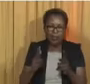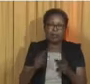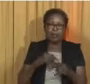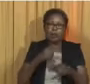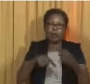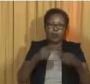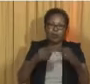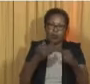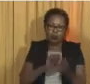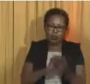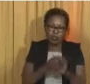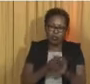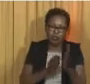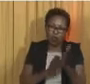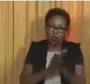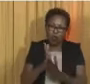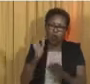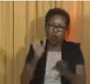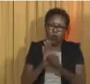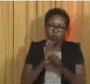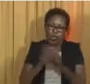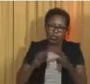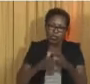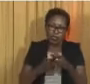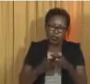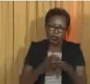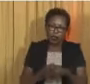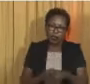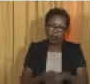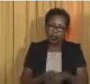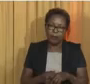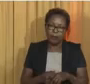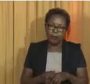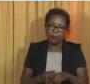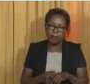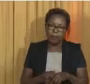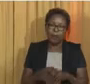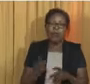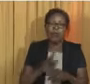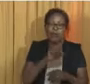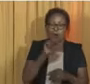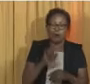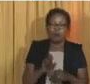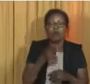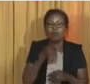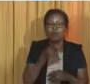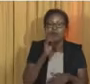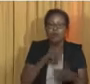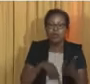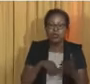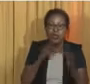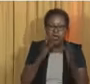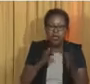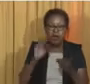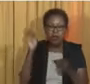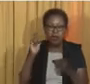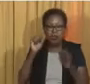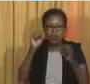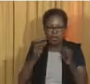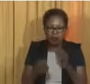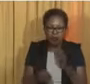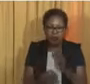through a popular initiative. The question raised was whether the President could initiate the amendment